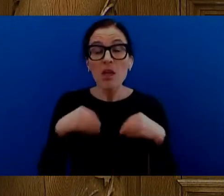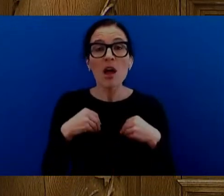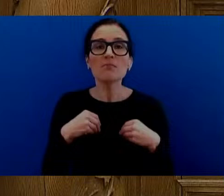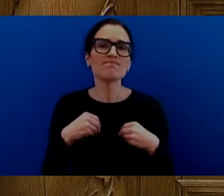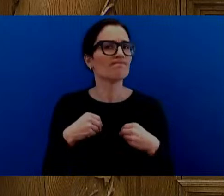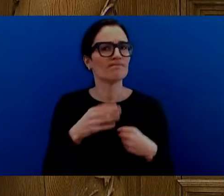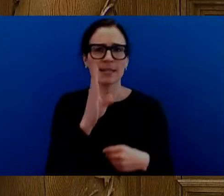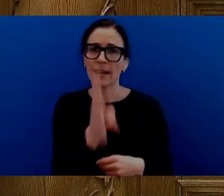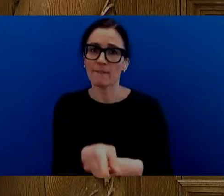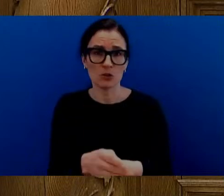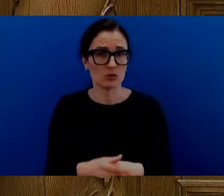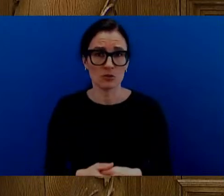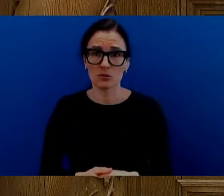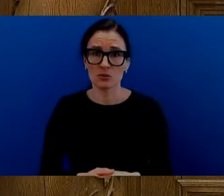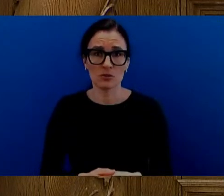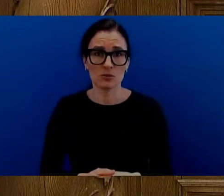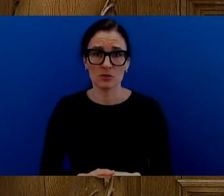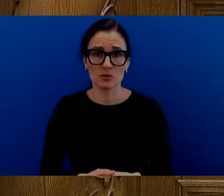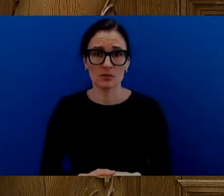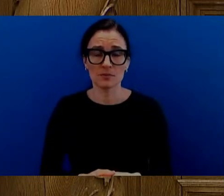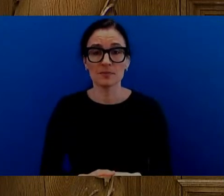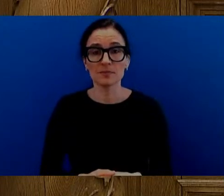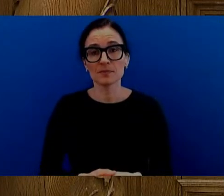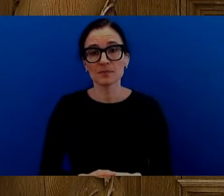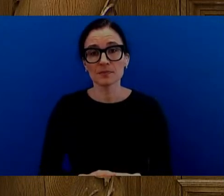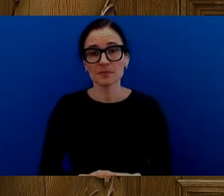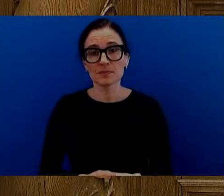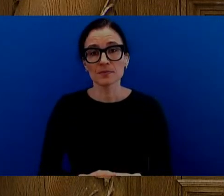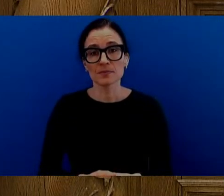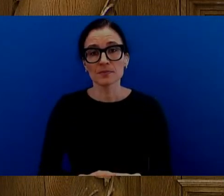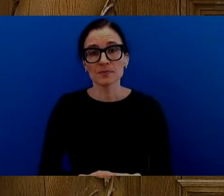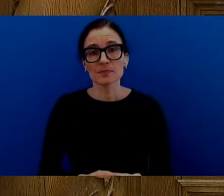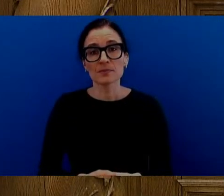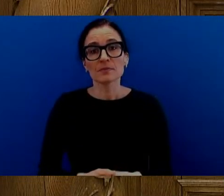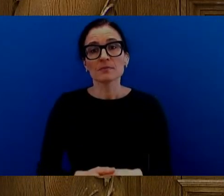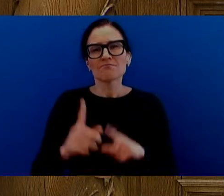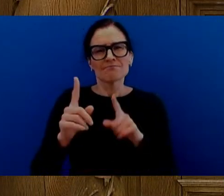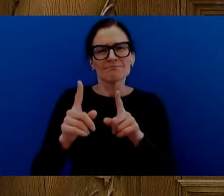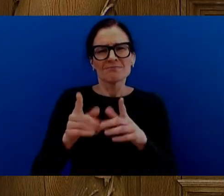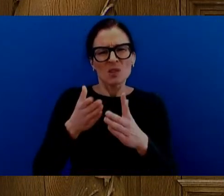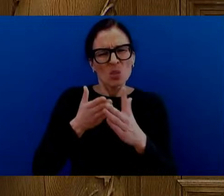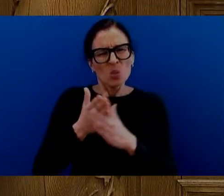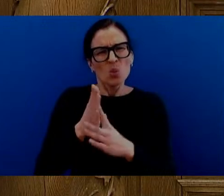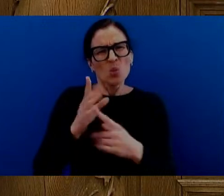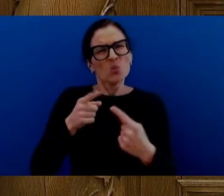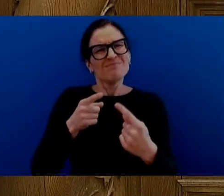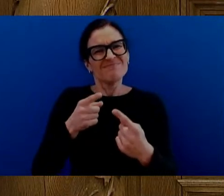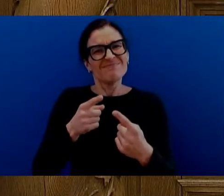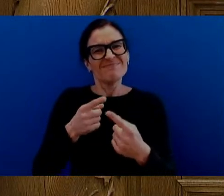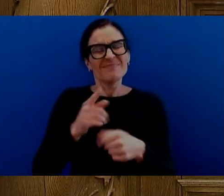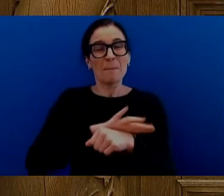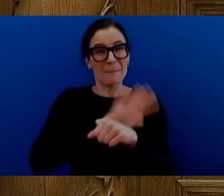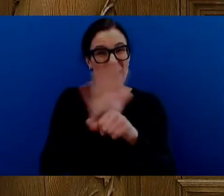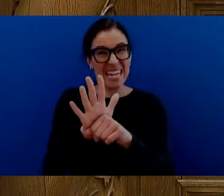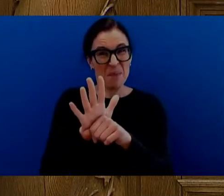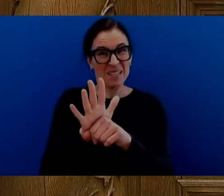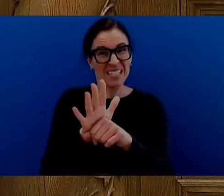Through turbulent times that included a pandemic, BC's economy has performed well. We've